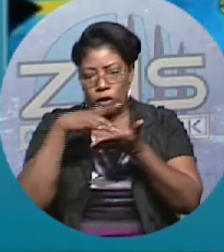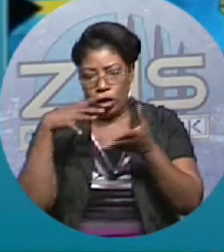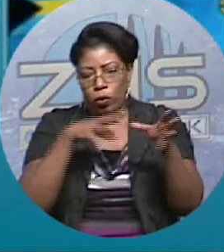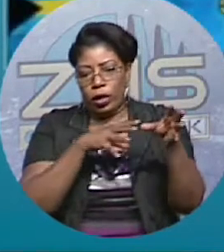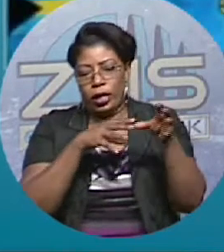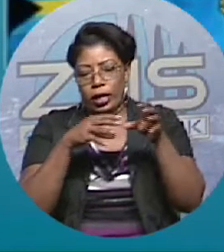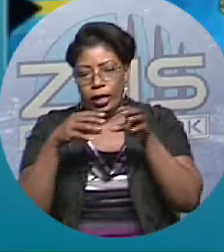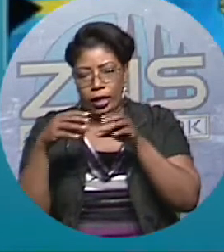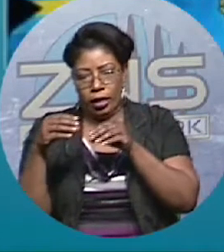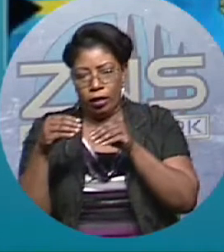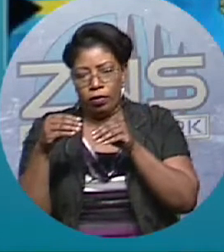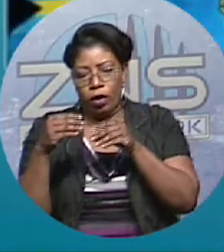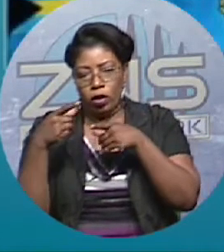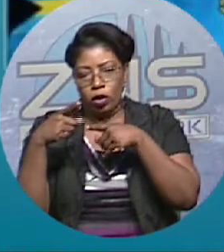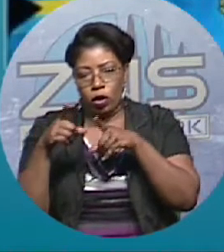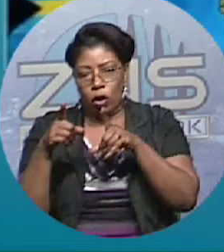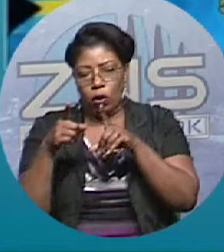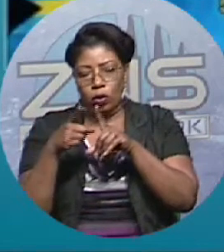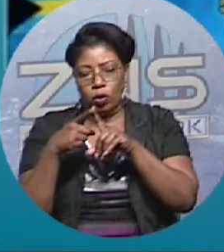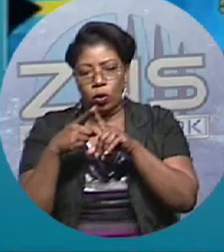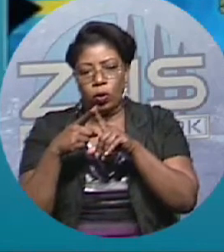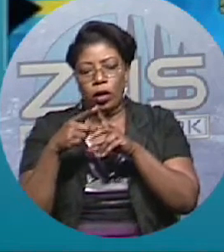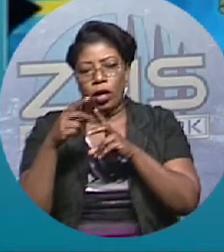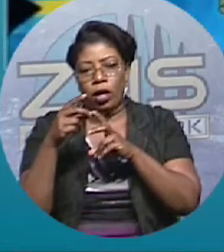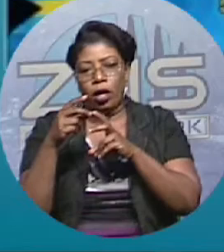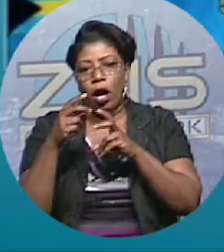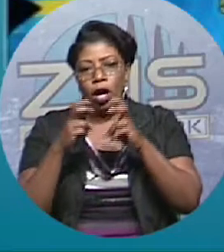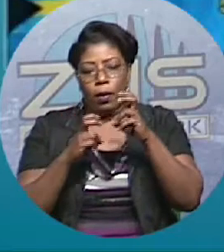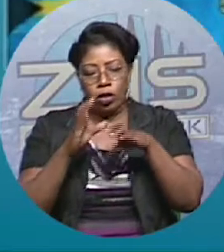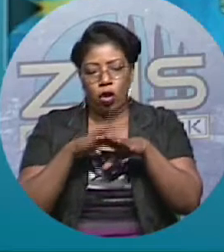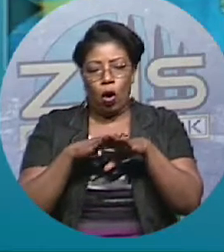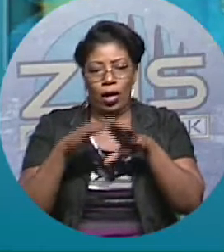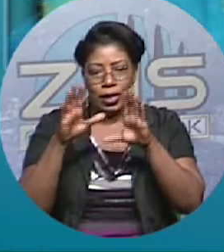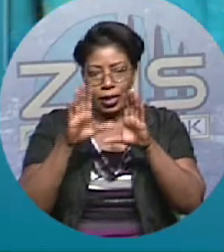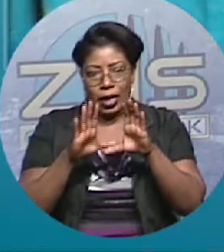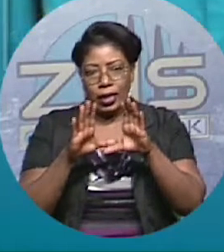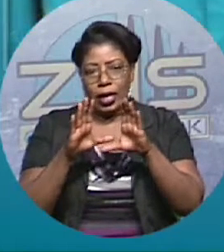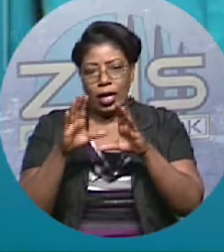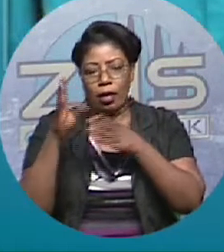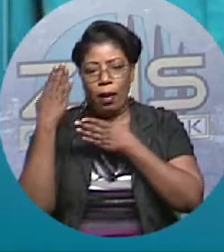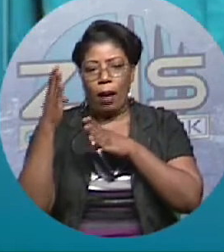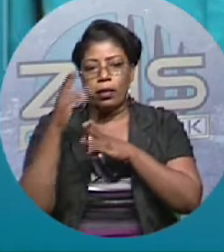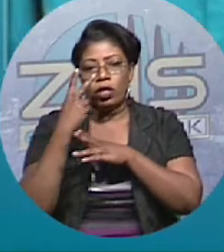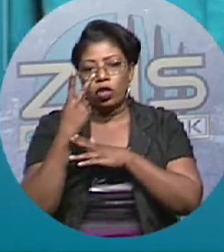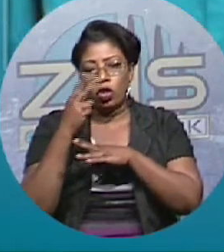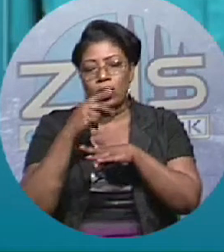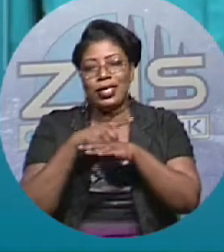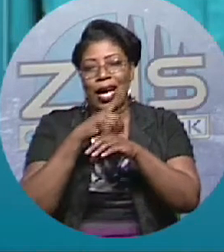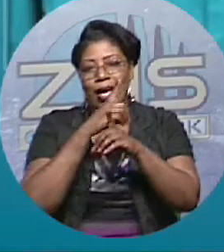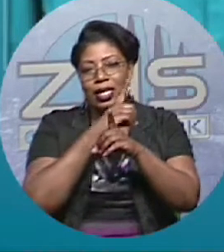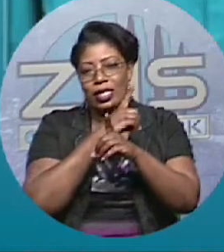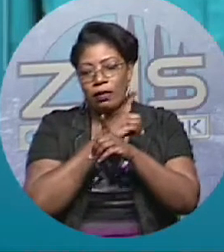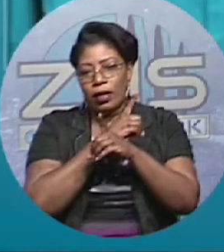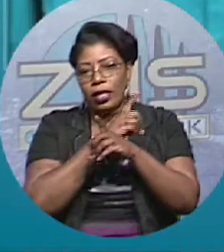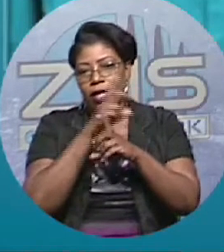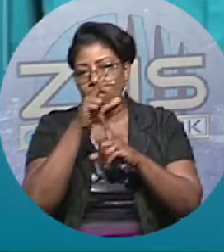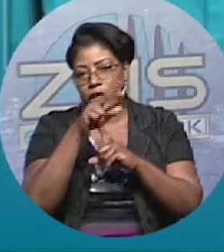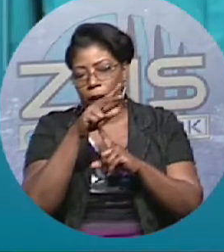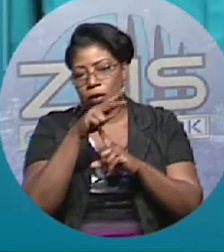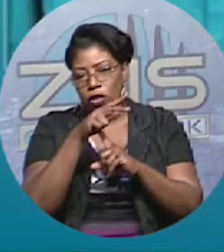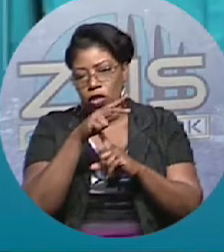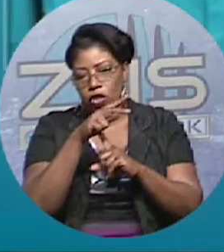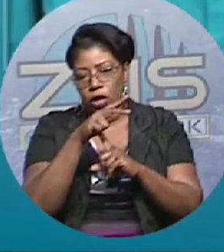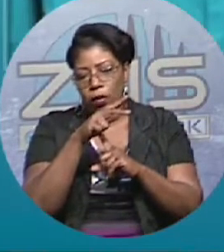for Martinique on Sunday. Competition starts on Tuesday. The Bahamas is the 2-time defending champs, having won in 2014